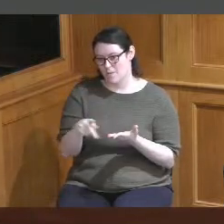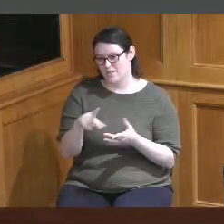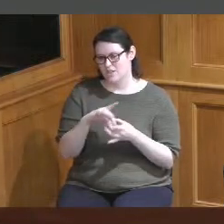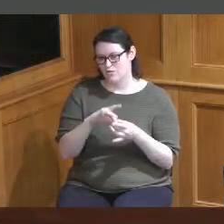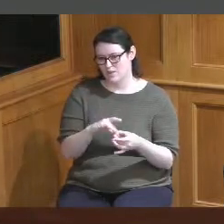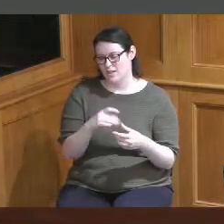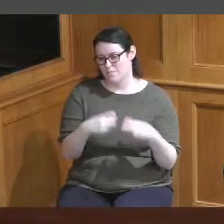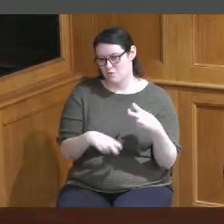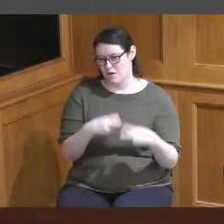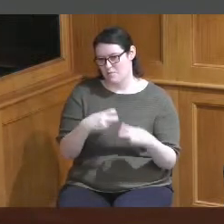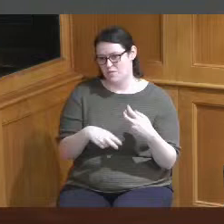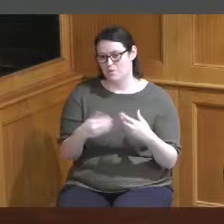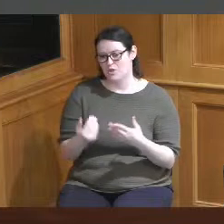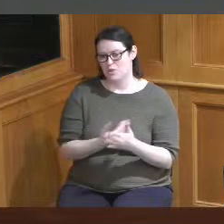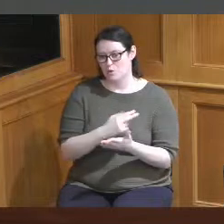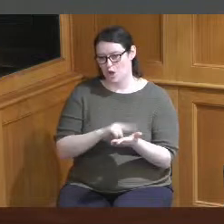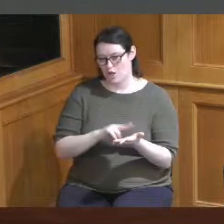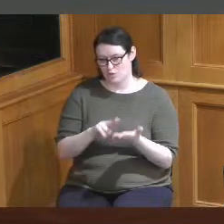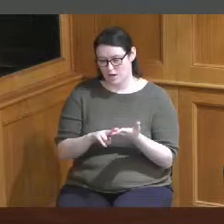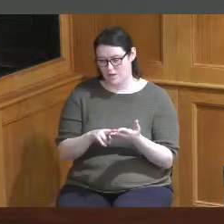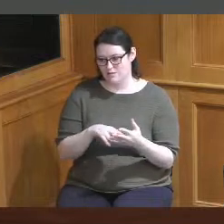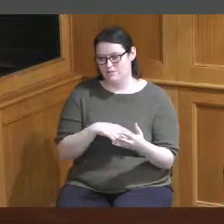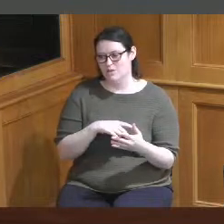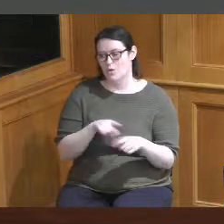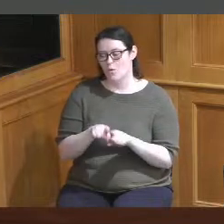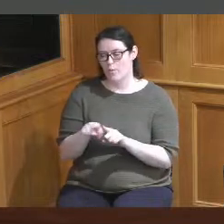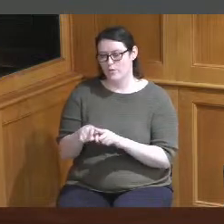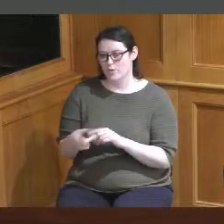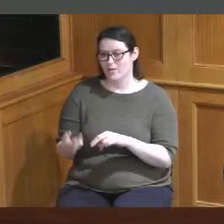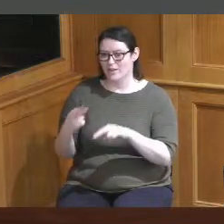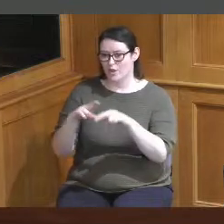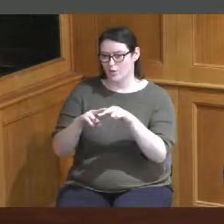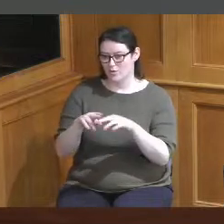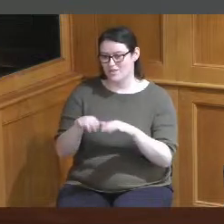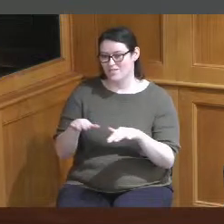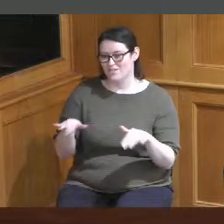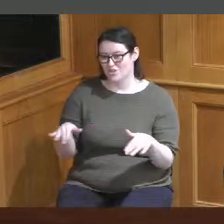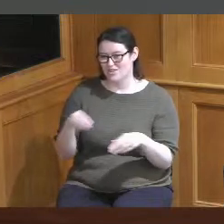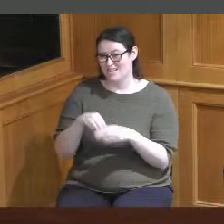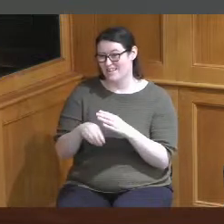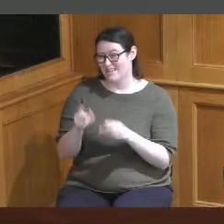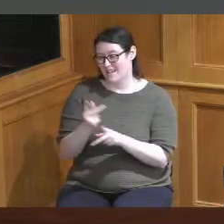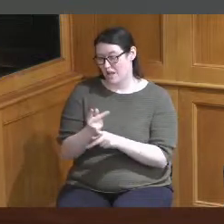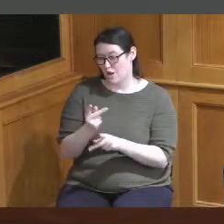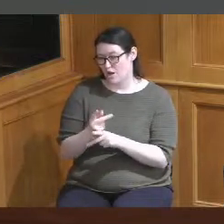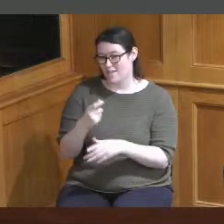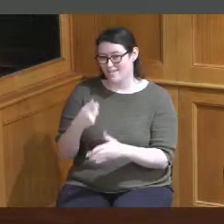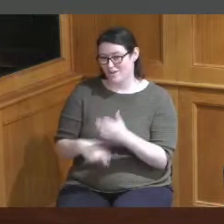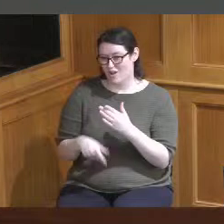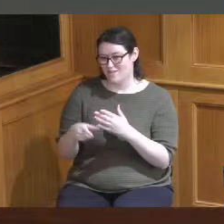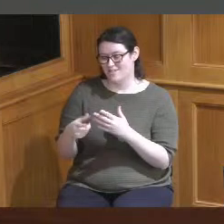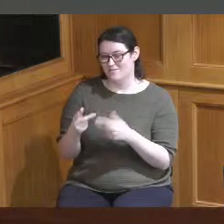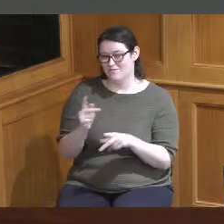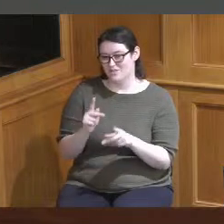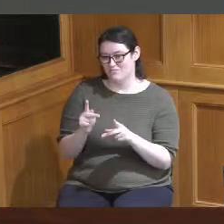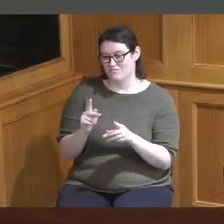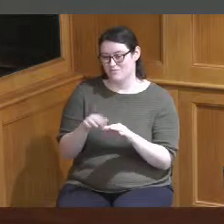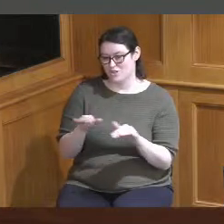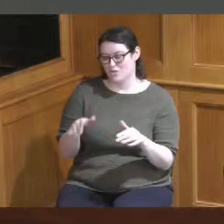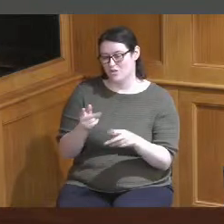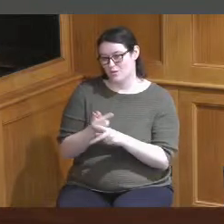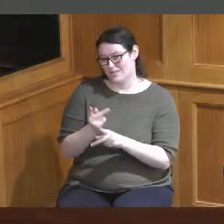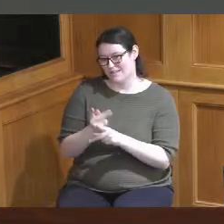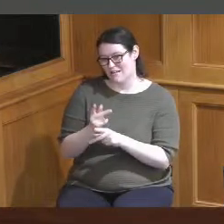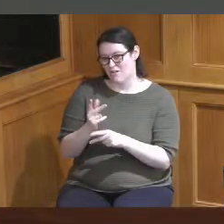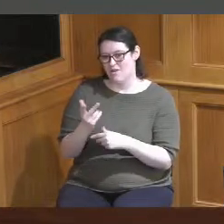compensation-related issues with the new contract, as well as the increase of children in care and the cost of the children in custody.